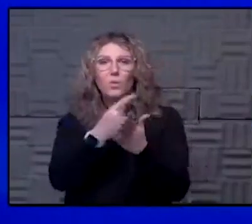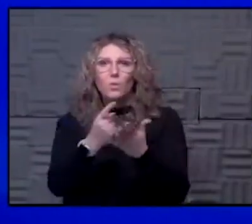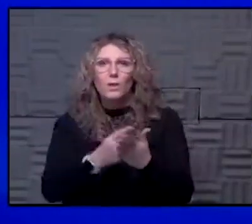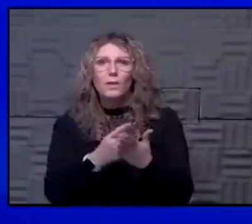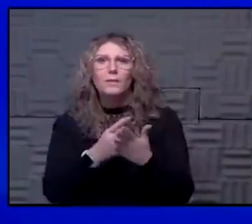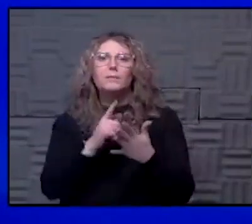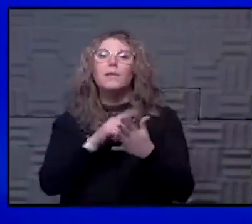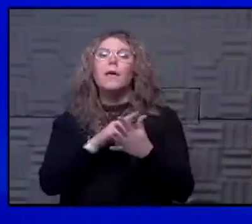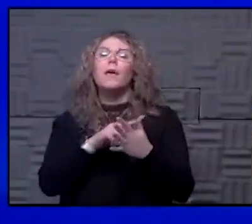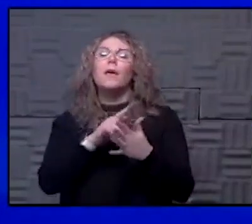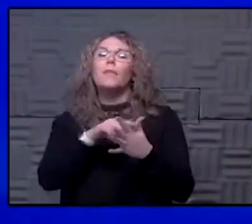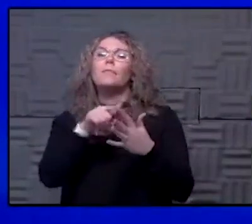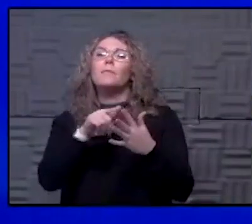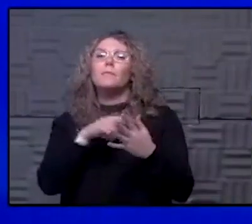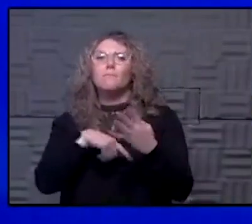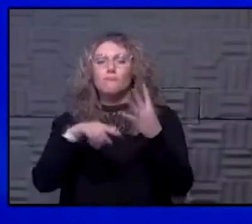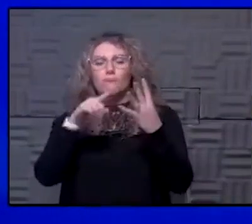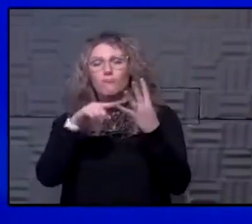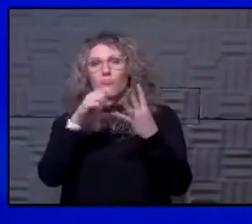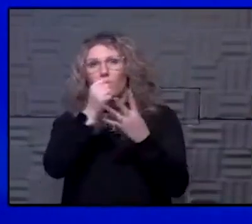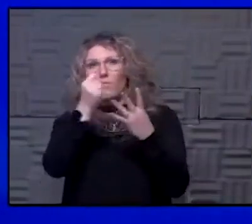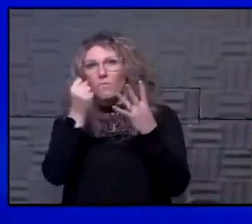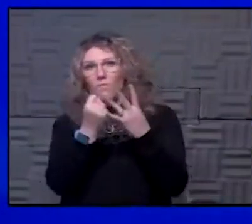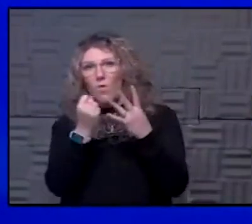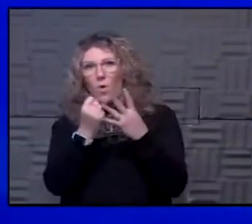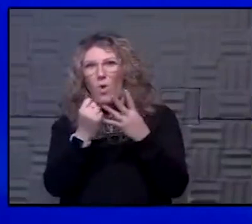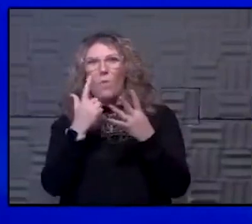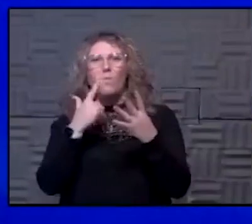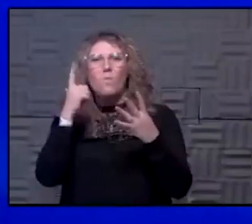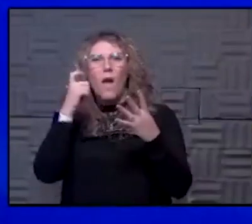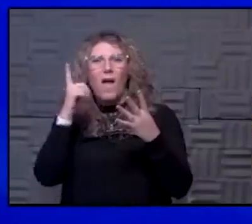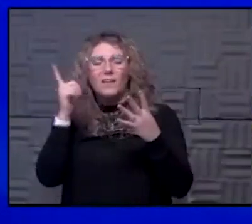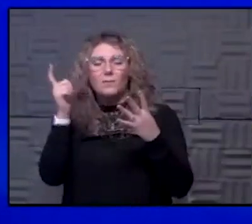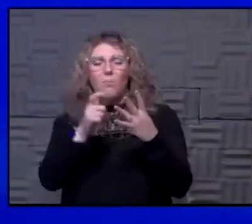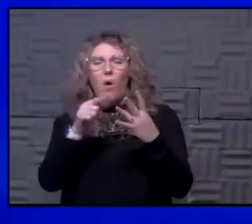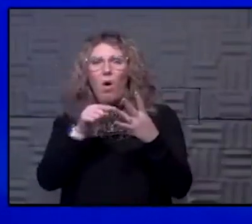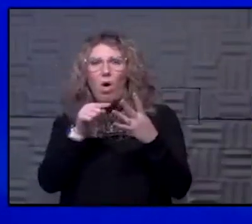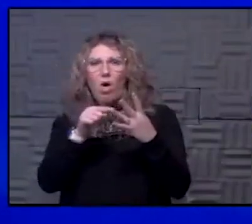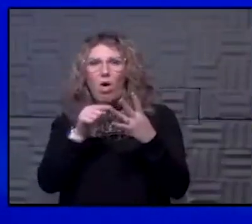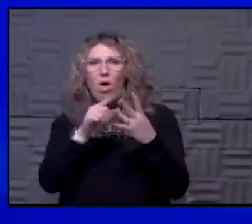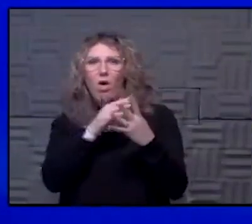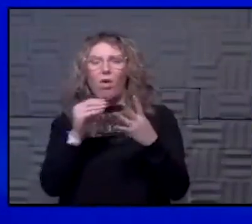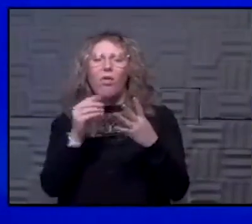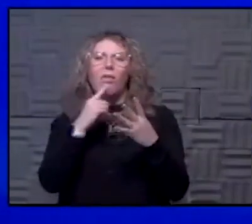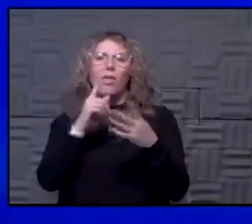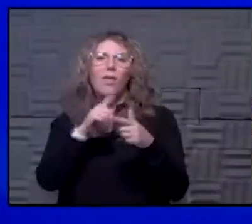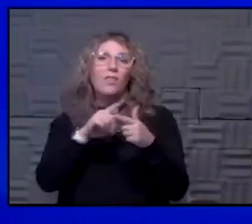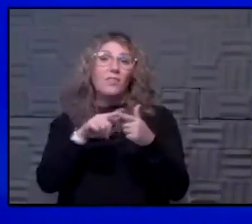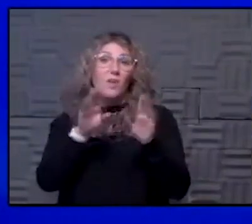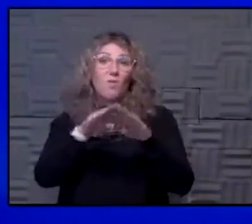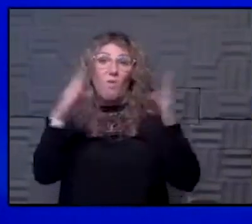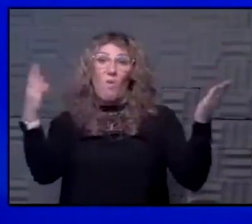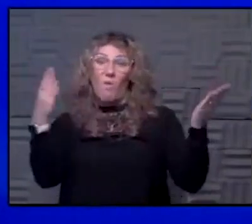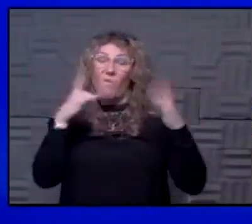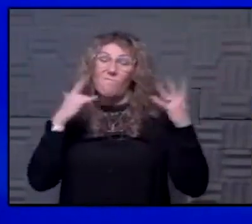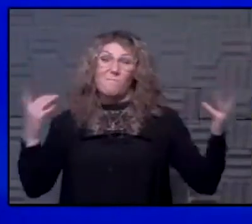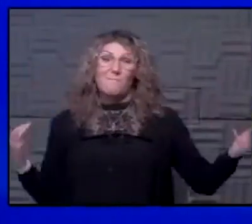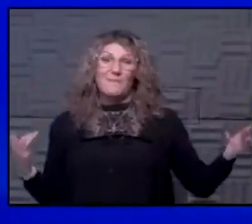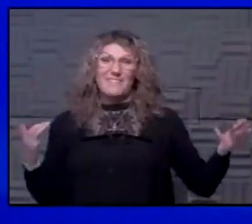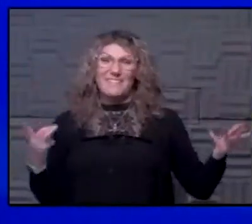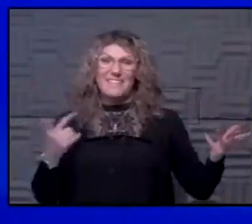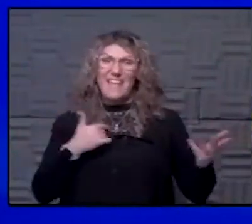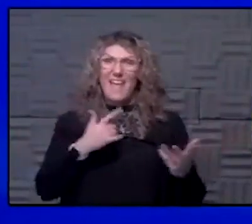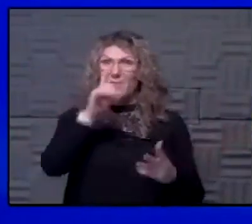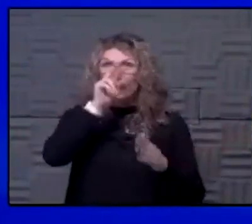going to hit phase 4. Partly because phase 3 is not as big as phase 4 and phase 2, and partly because I think we're just going to go open season after that. Yeah. I'm going to predict that